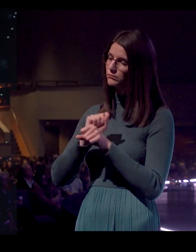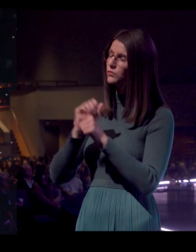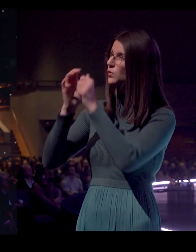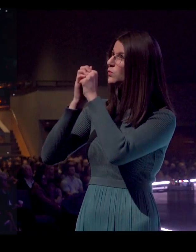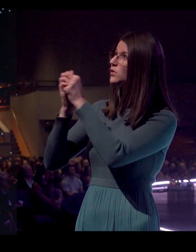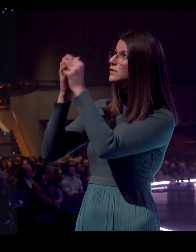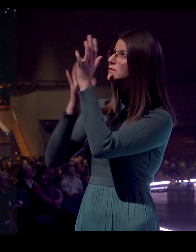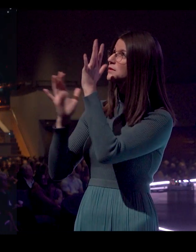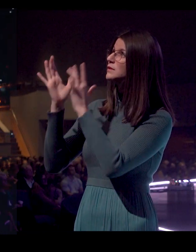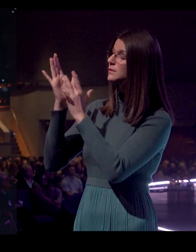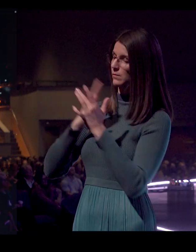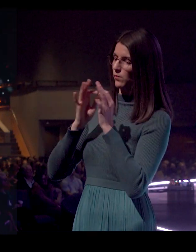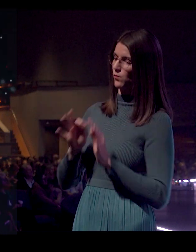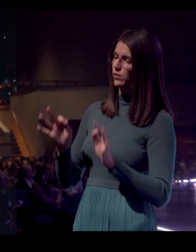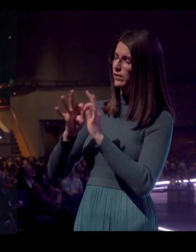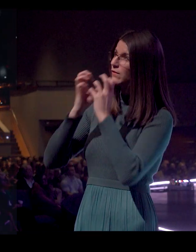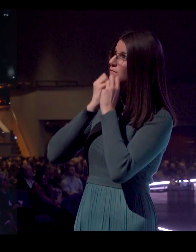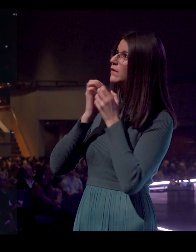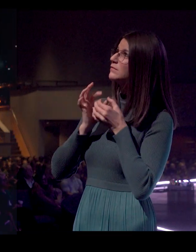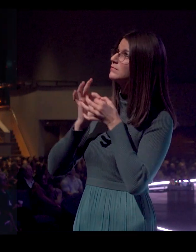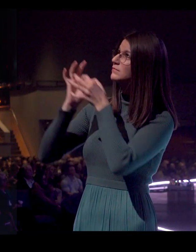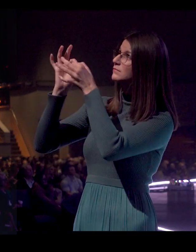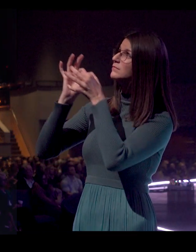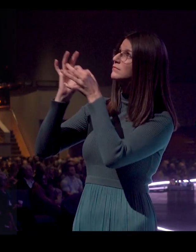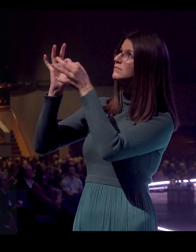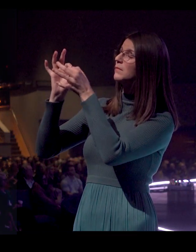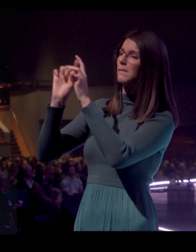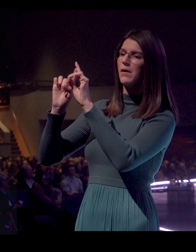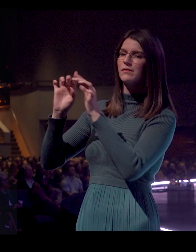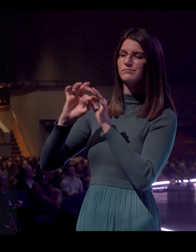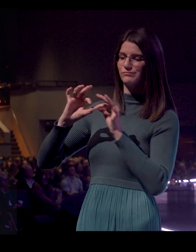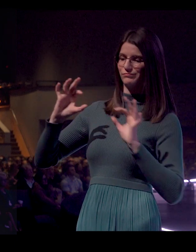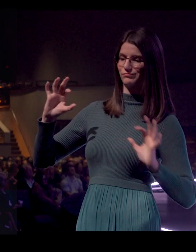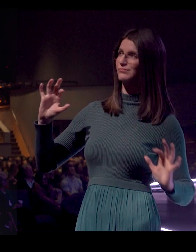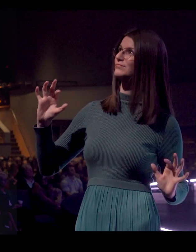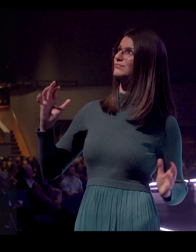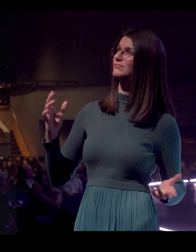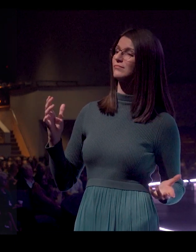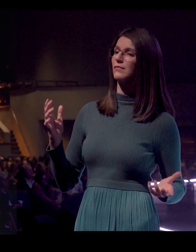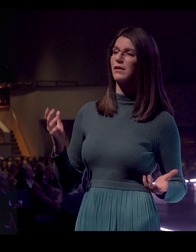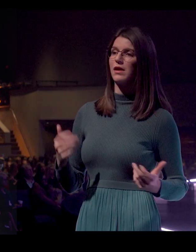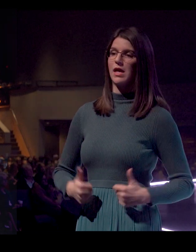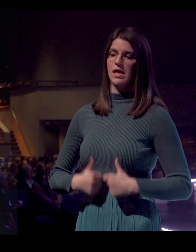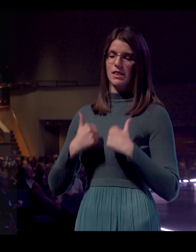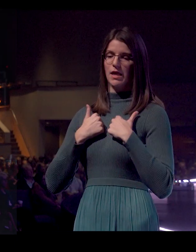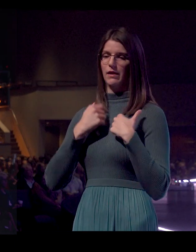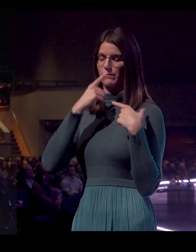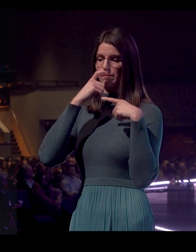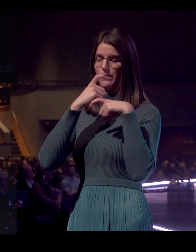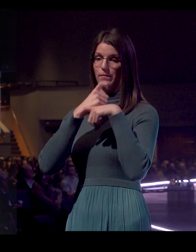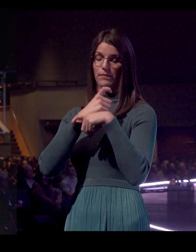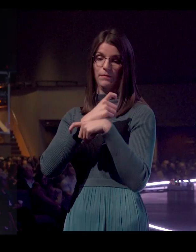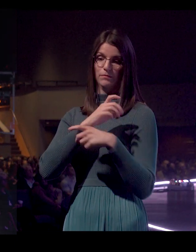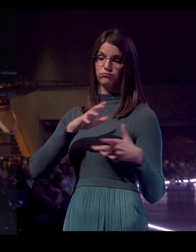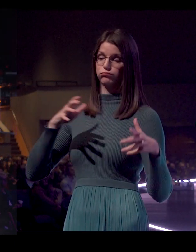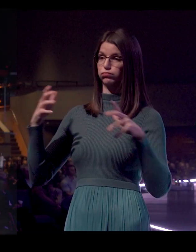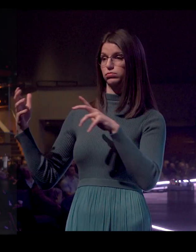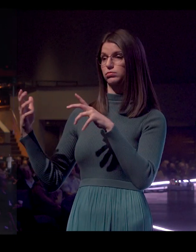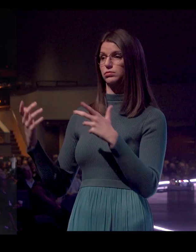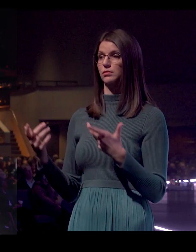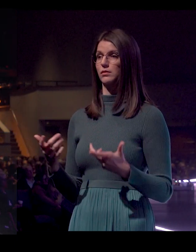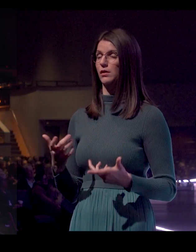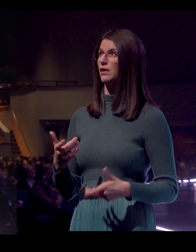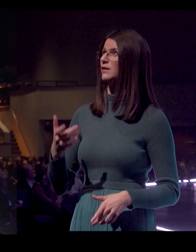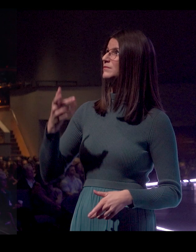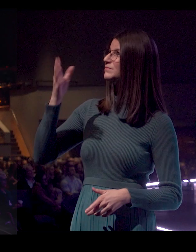away. Or life got complicated, or I got mad at God because I felt disappointed in life, or